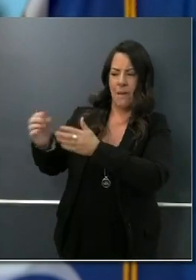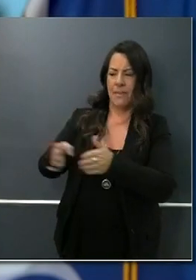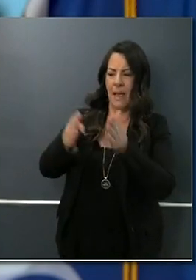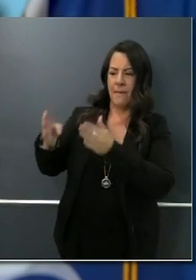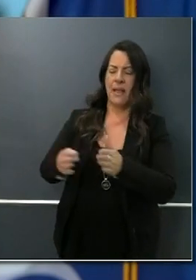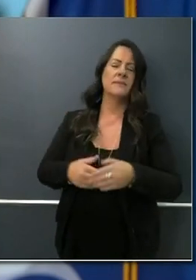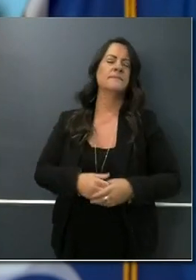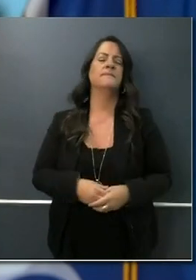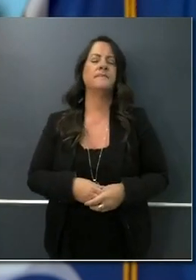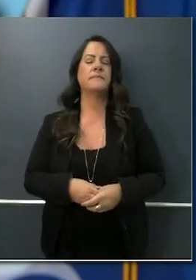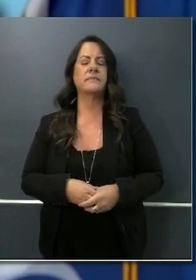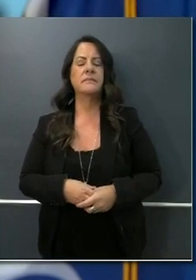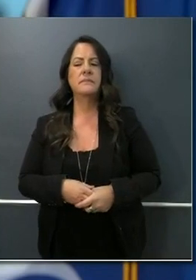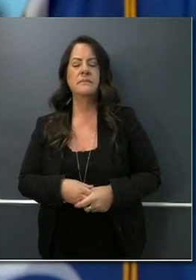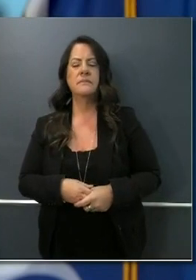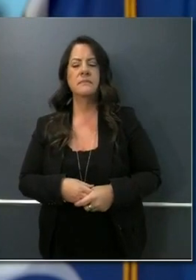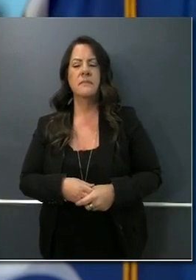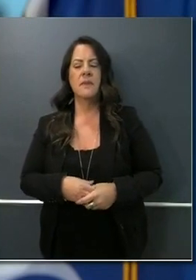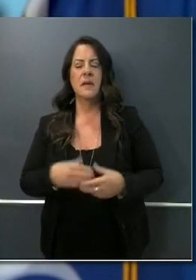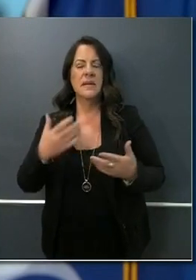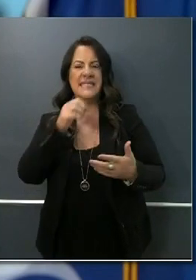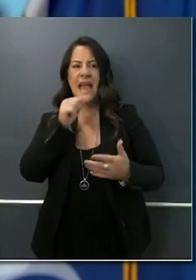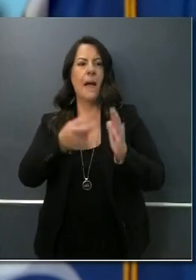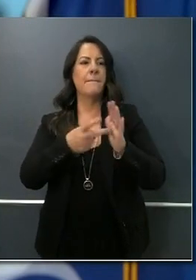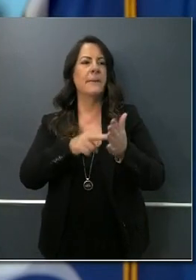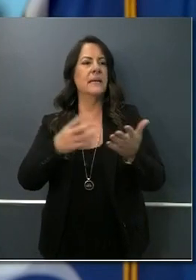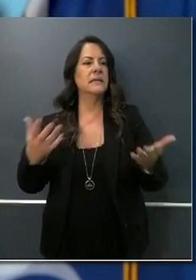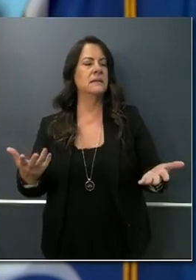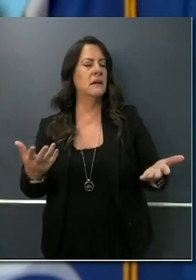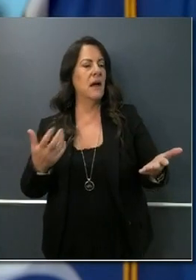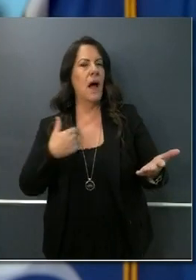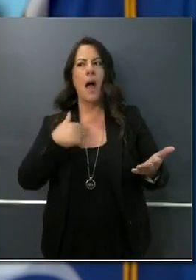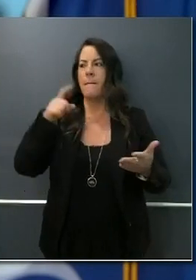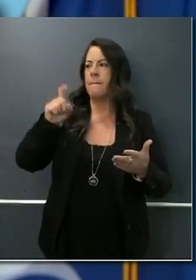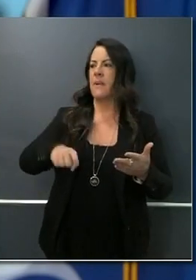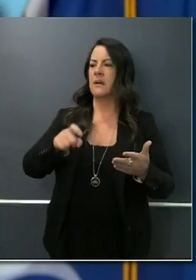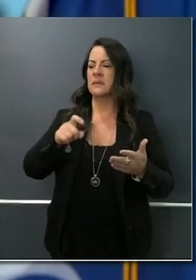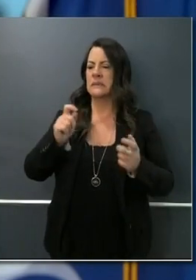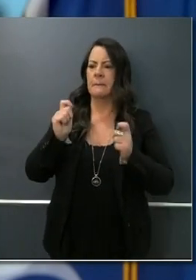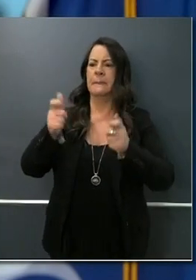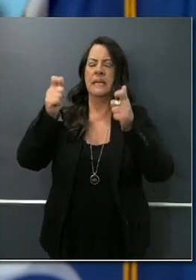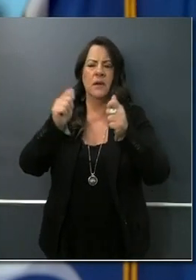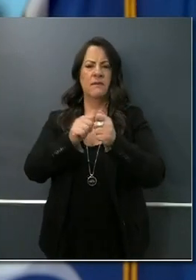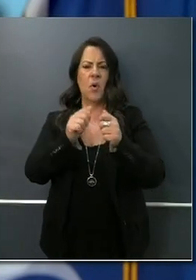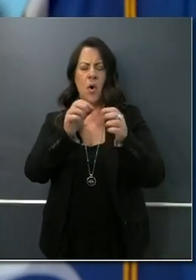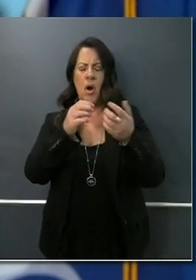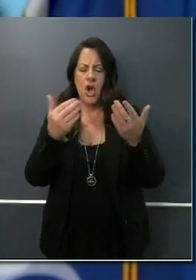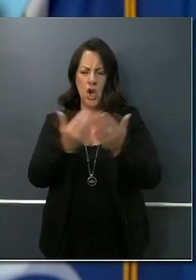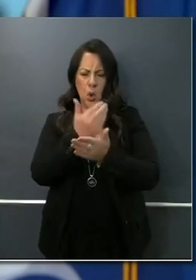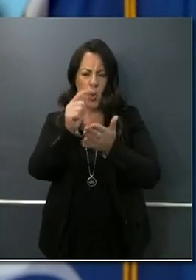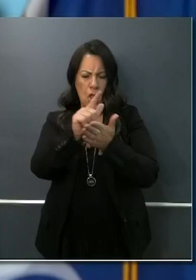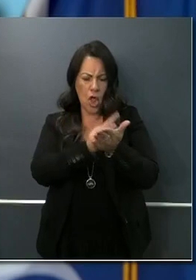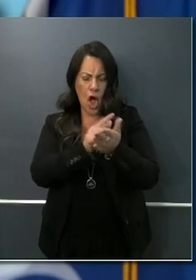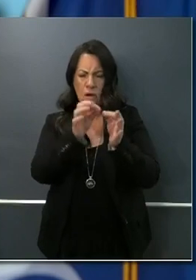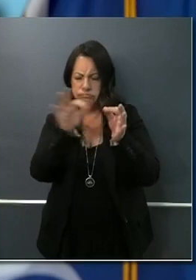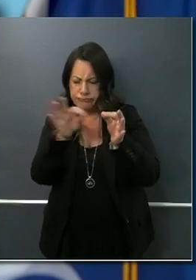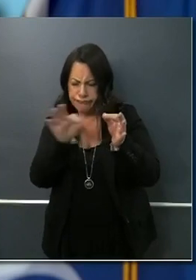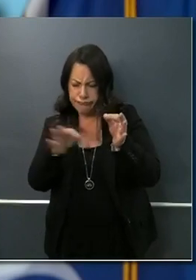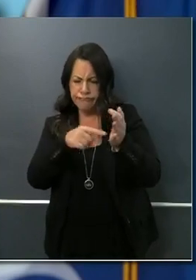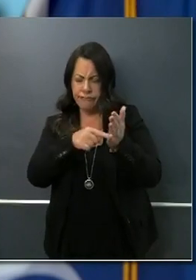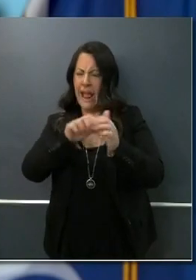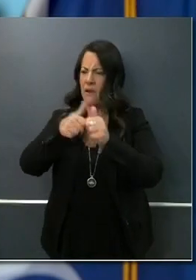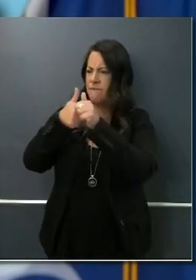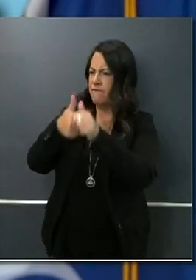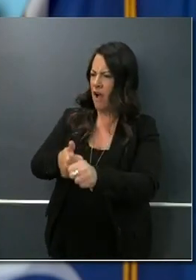immediacy of working to get specific language on guidance for meaningful modifications of our stay-at-home